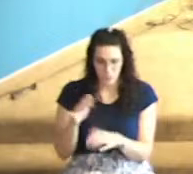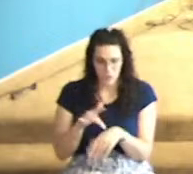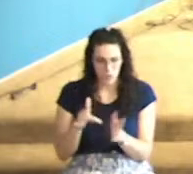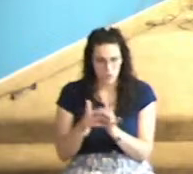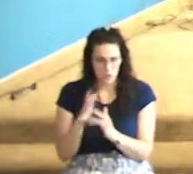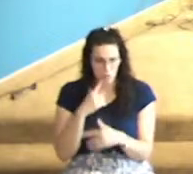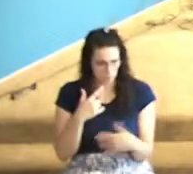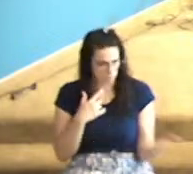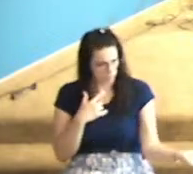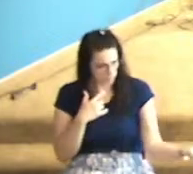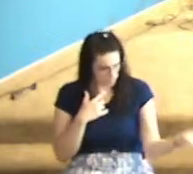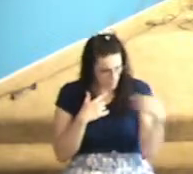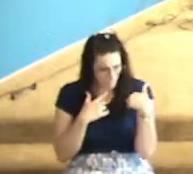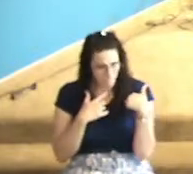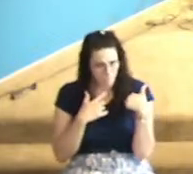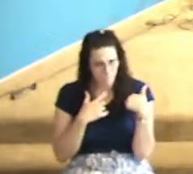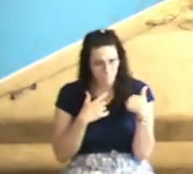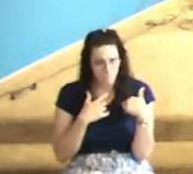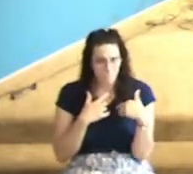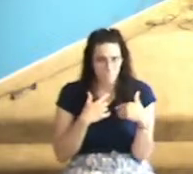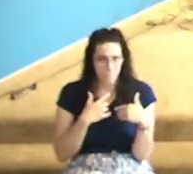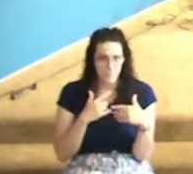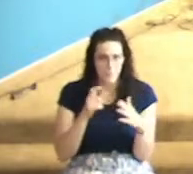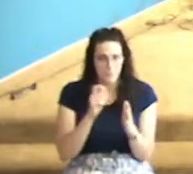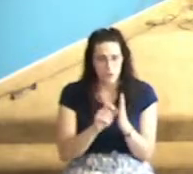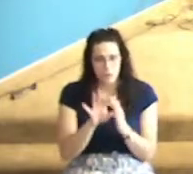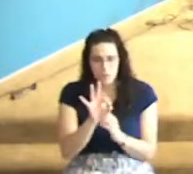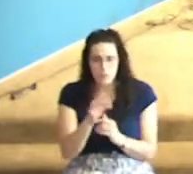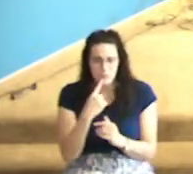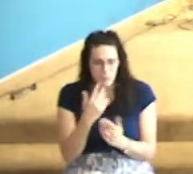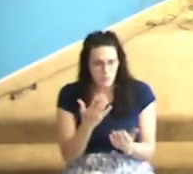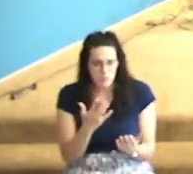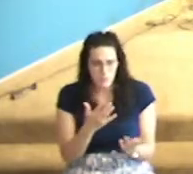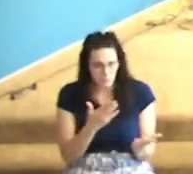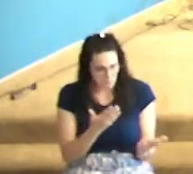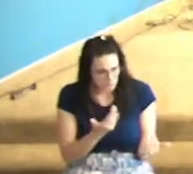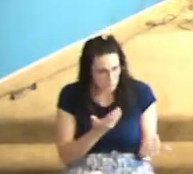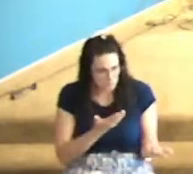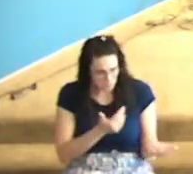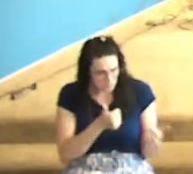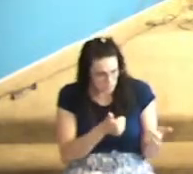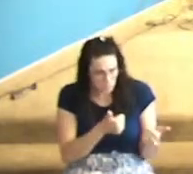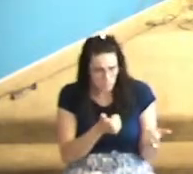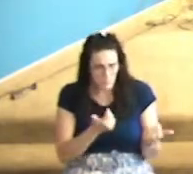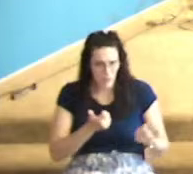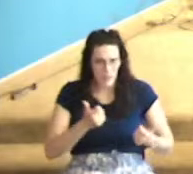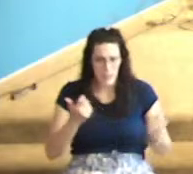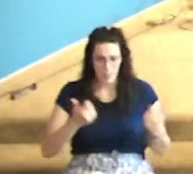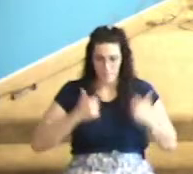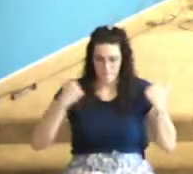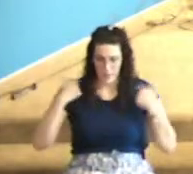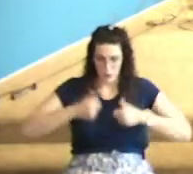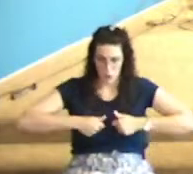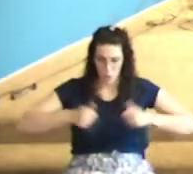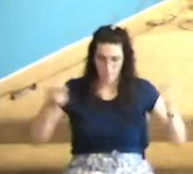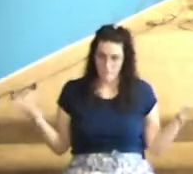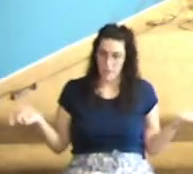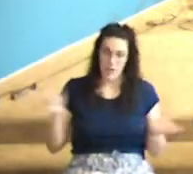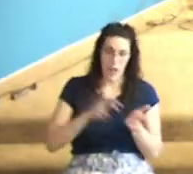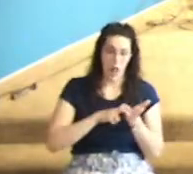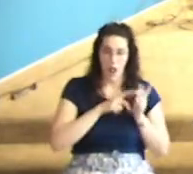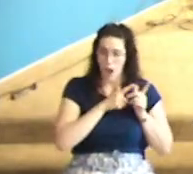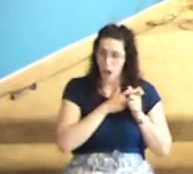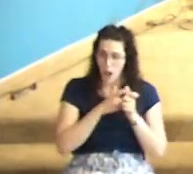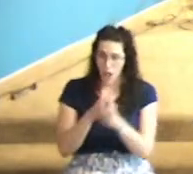here." Verse 49, "Cheer up, on your feet, he's calling you." Throwing his cloak aside, he jumped to his feet, came to Jesus.